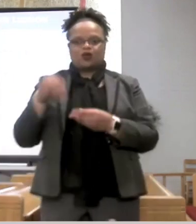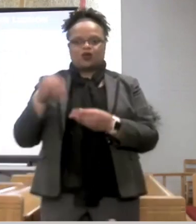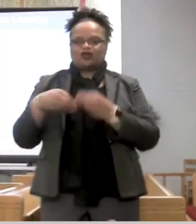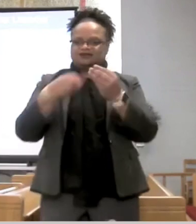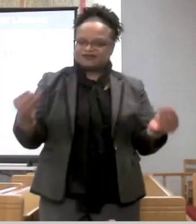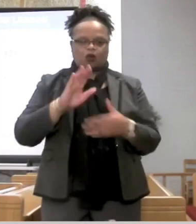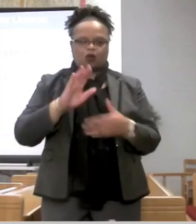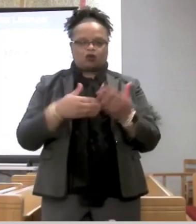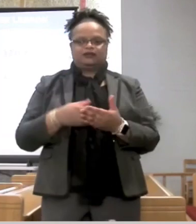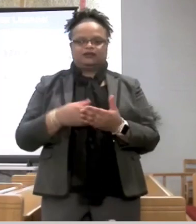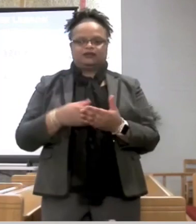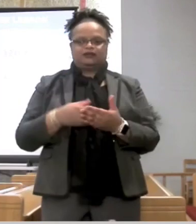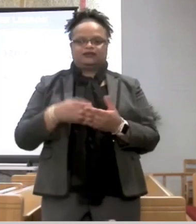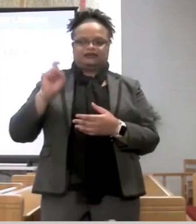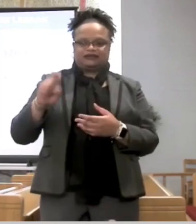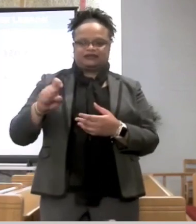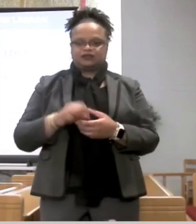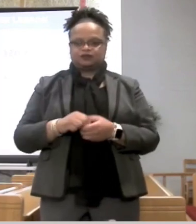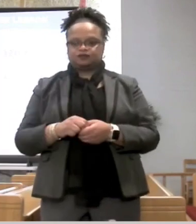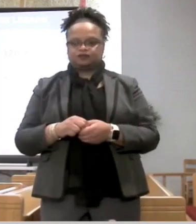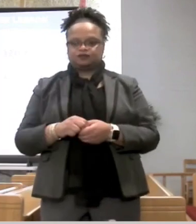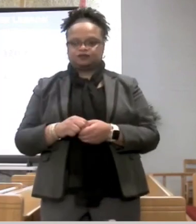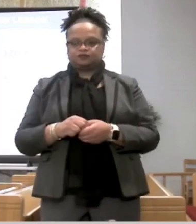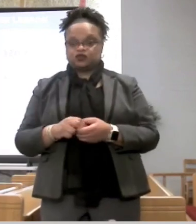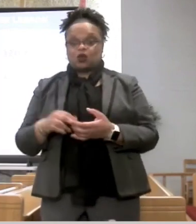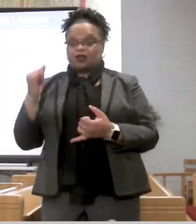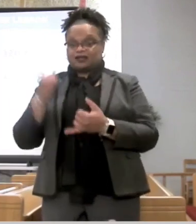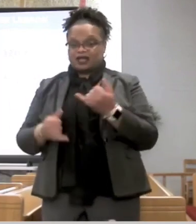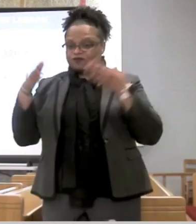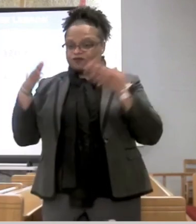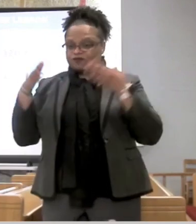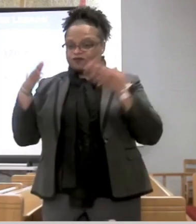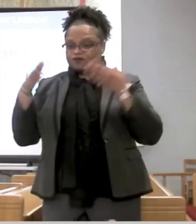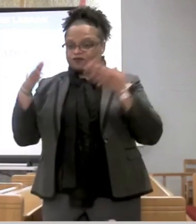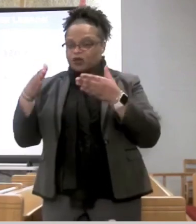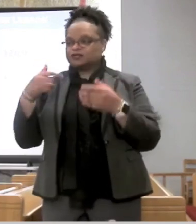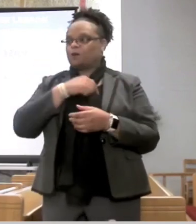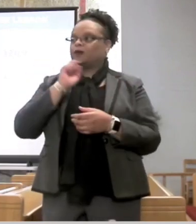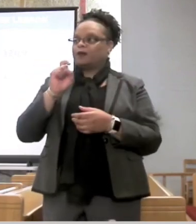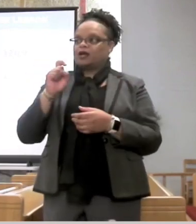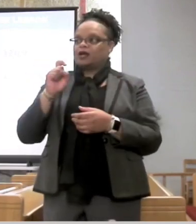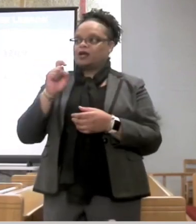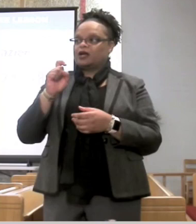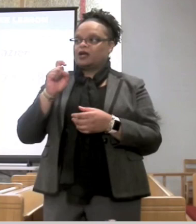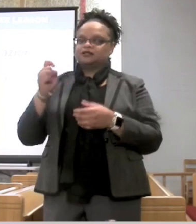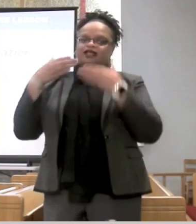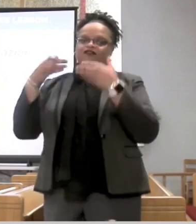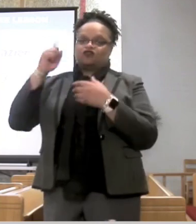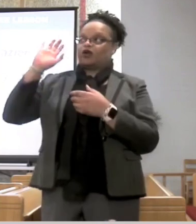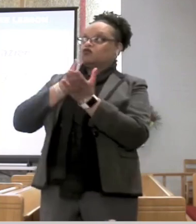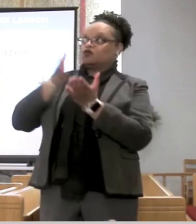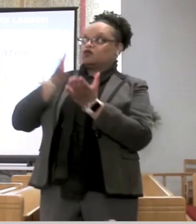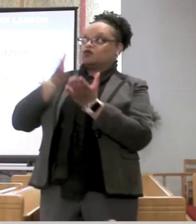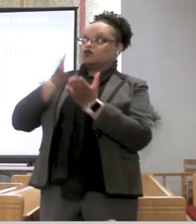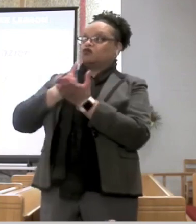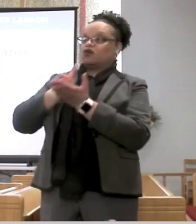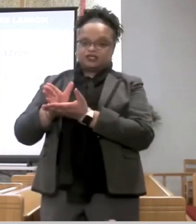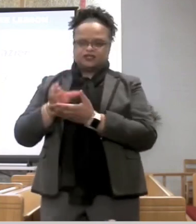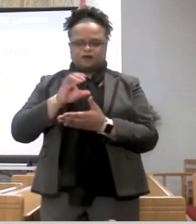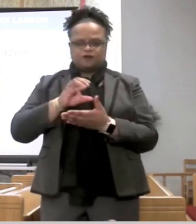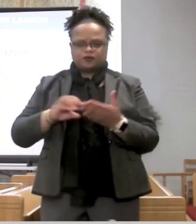for all of your needs. And the last thing I'd like to highlight here is we should be thankful for his righteousness in verse 6,